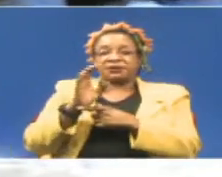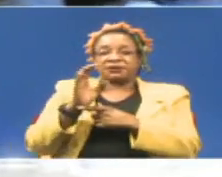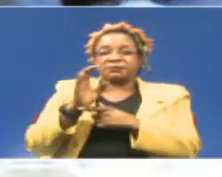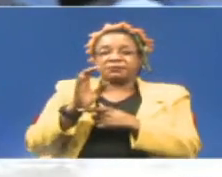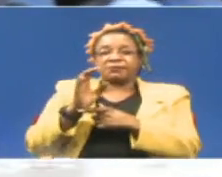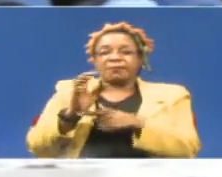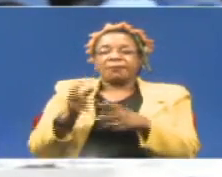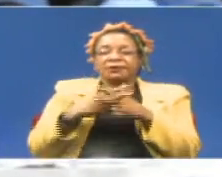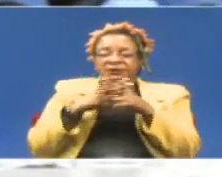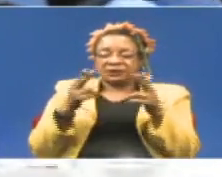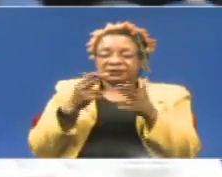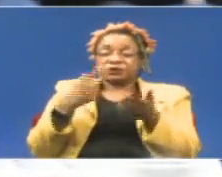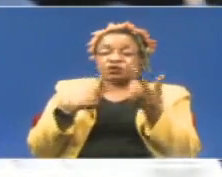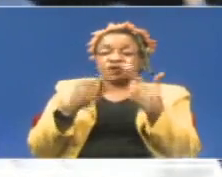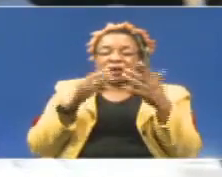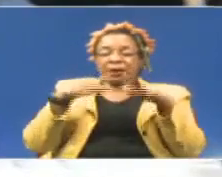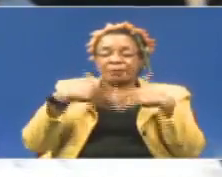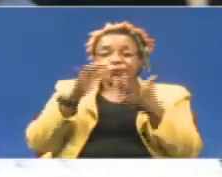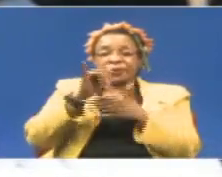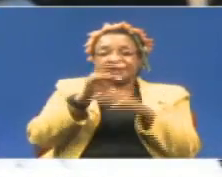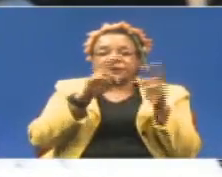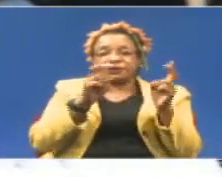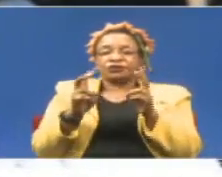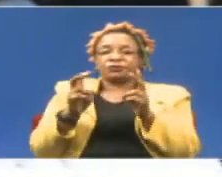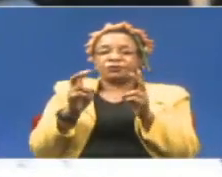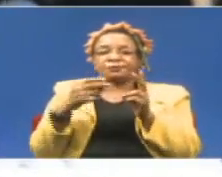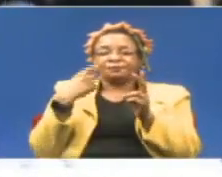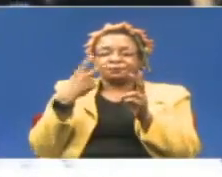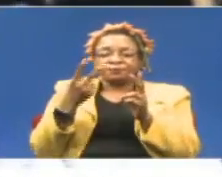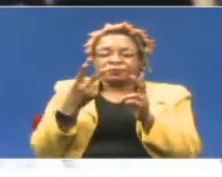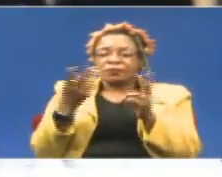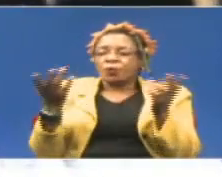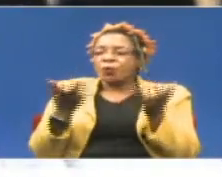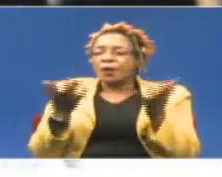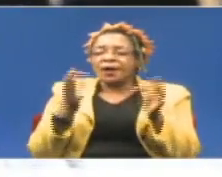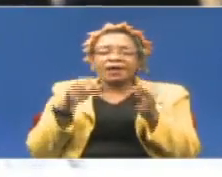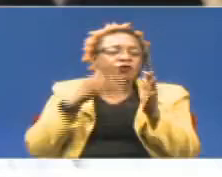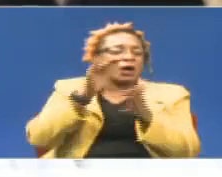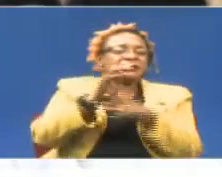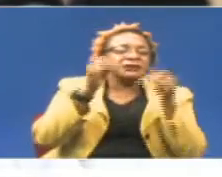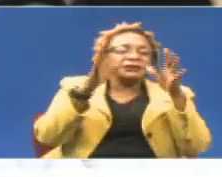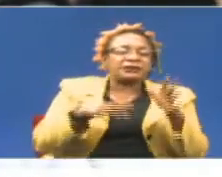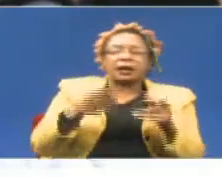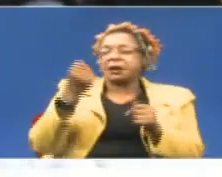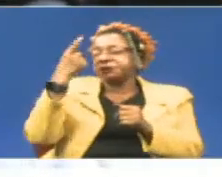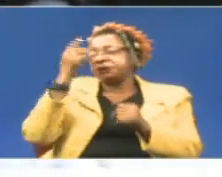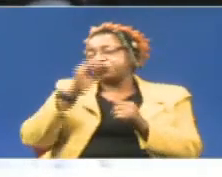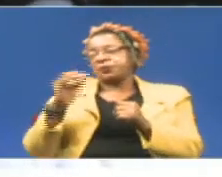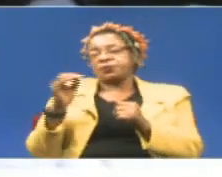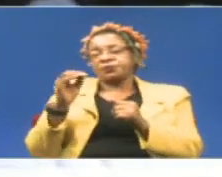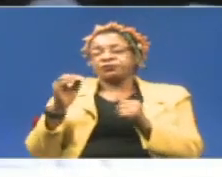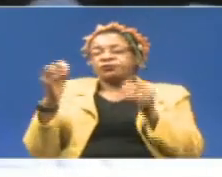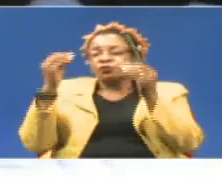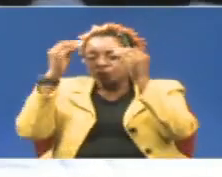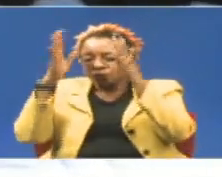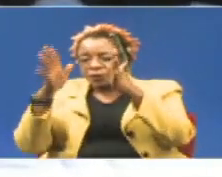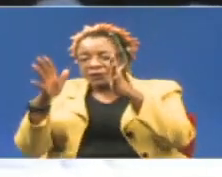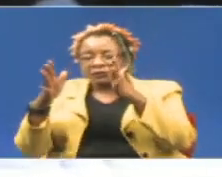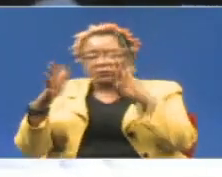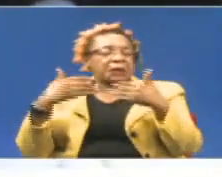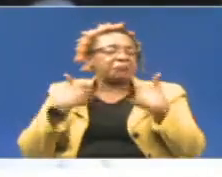mwanze kusungumuza hii mambo. Tuone, where is it? Ukiuliza mwalimu, haelewi. Mwanafunzi,